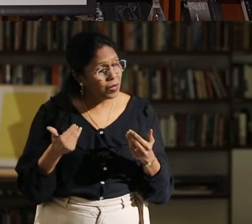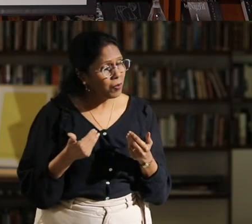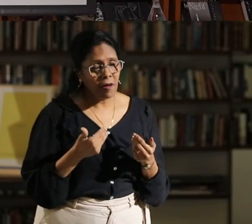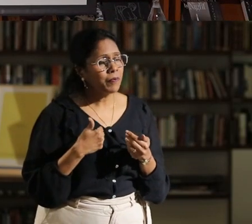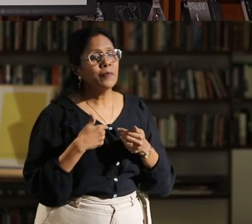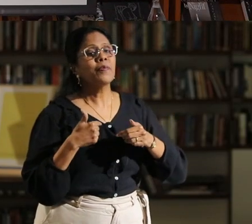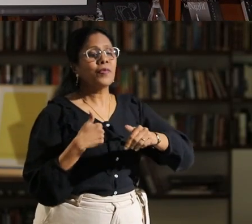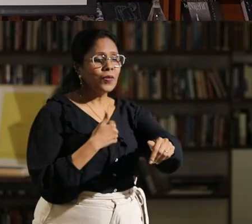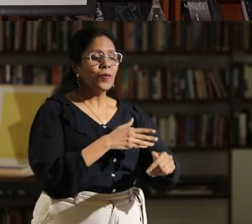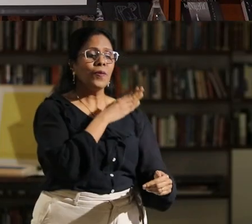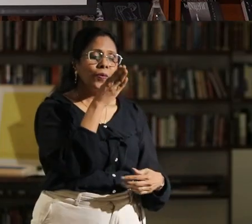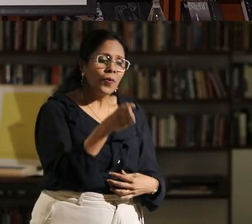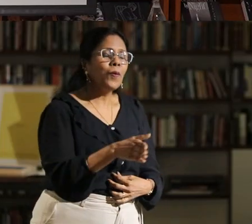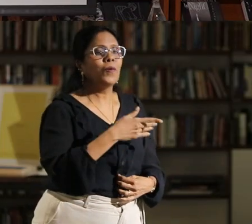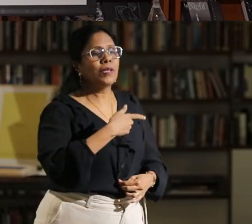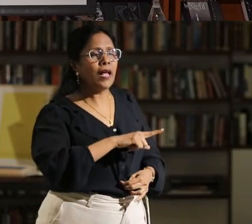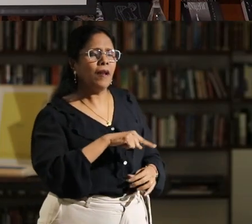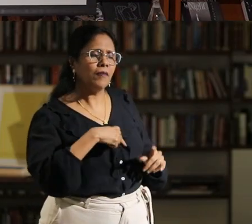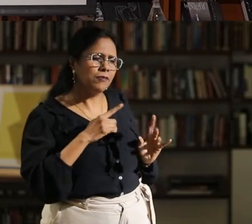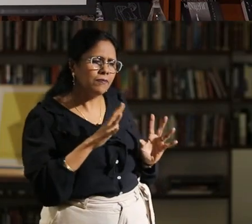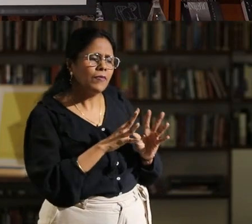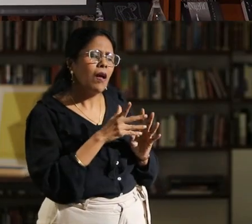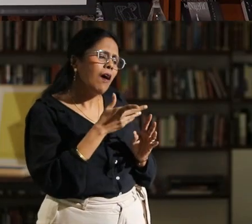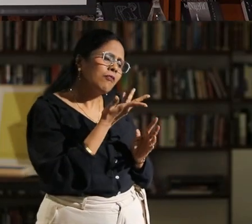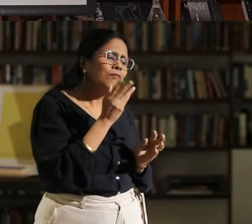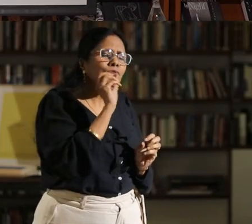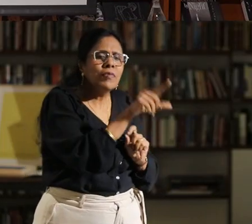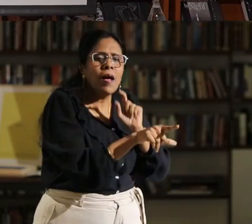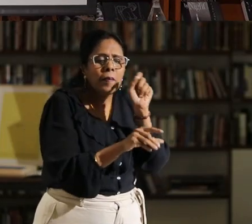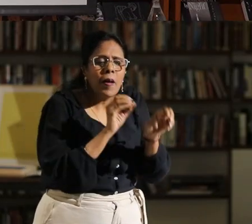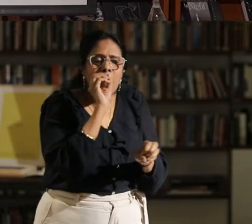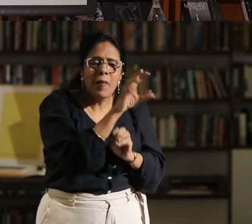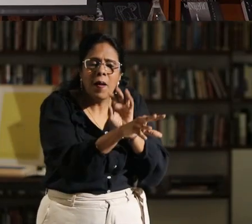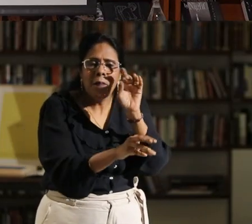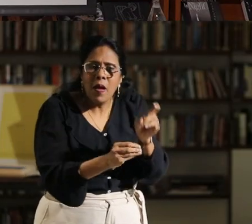in which you get information also. And